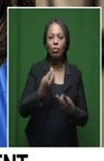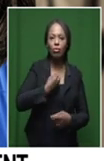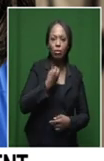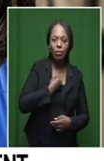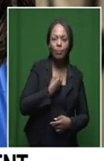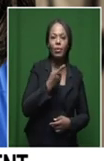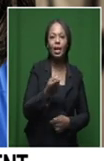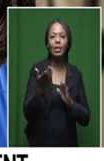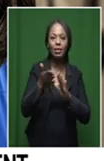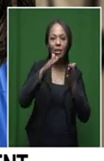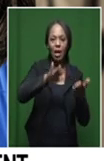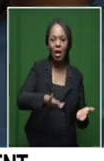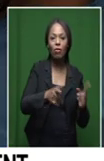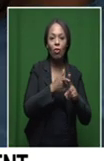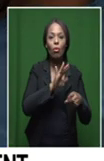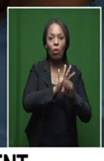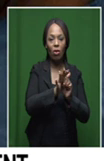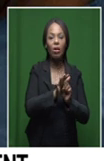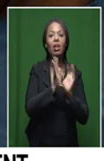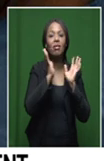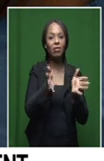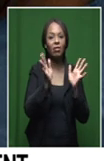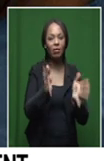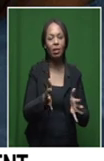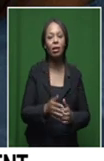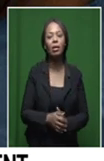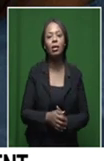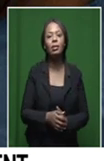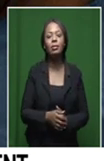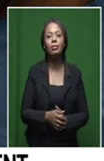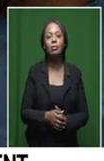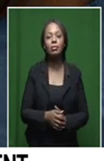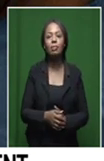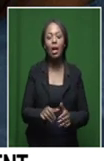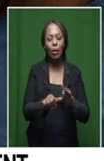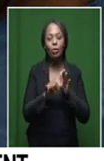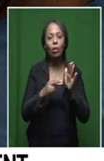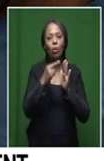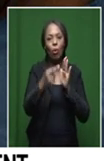sadly died from COVID, and they also play an important role in terms of